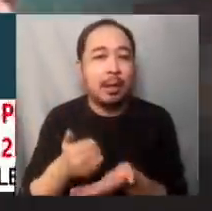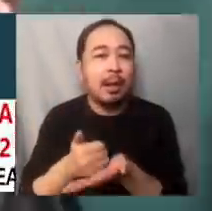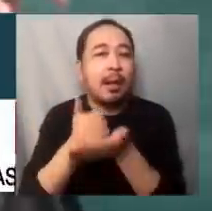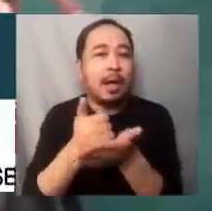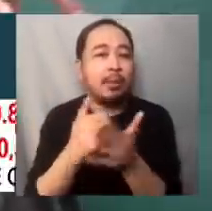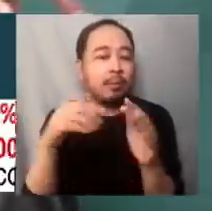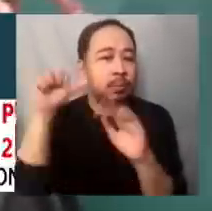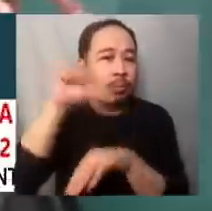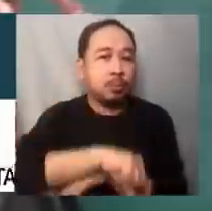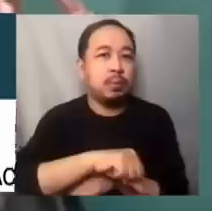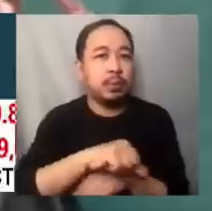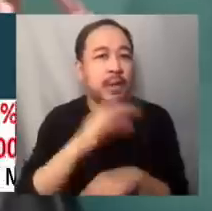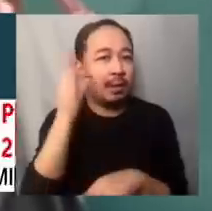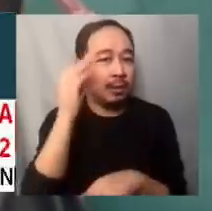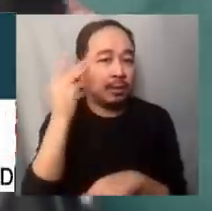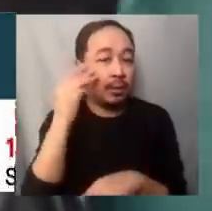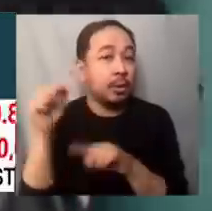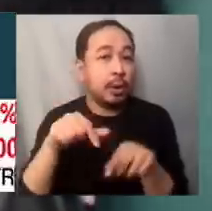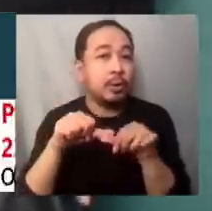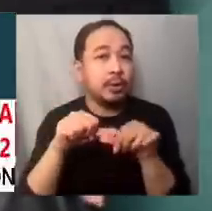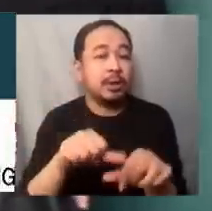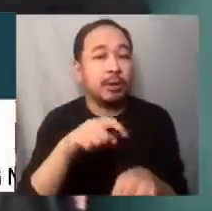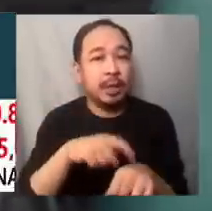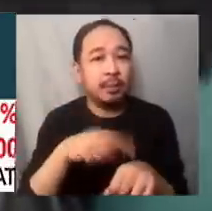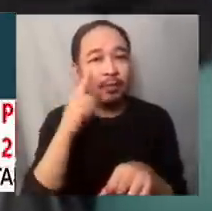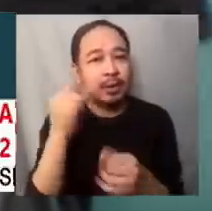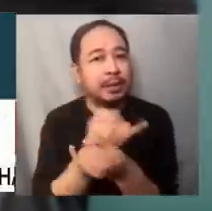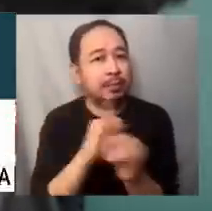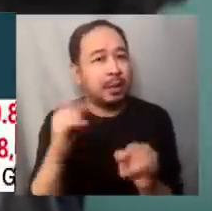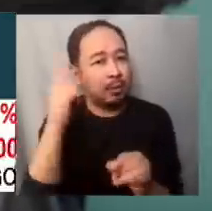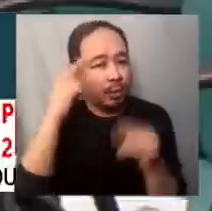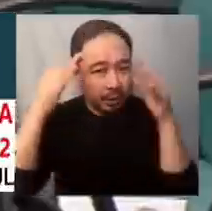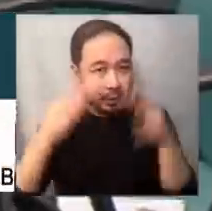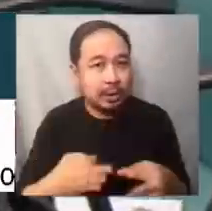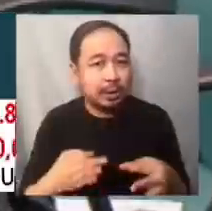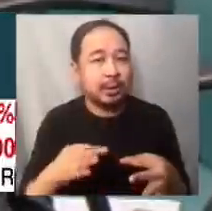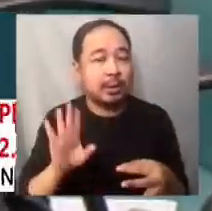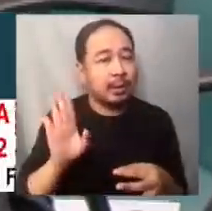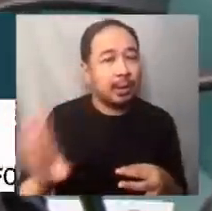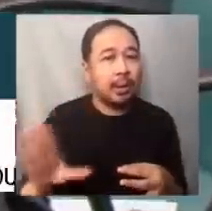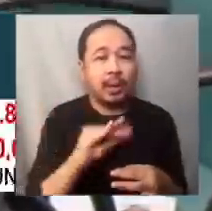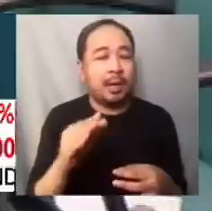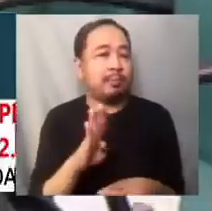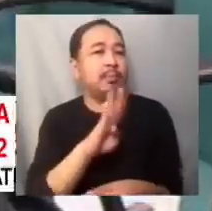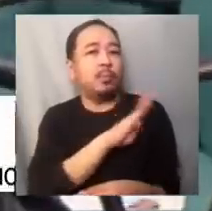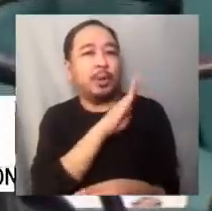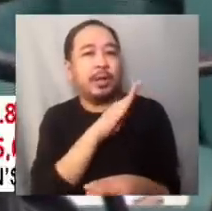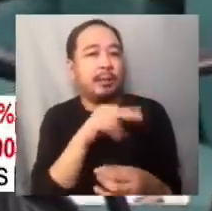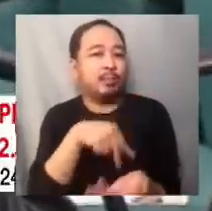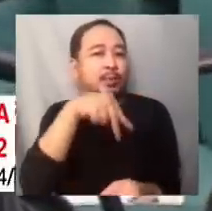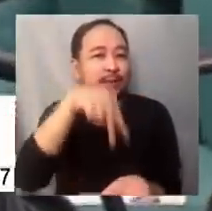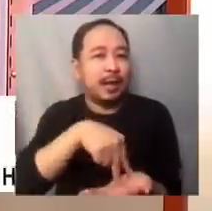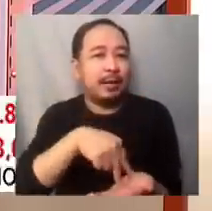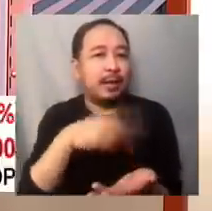the Senate's Lone Ranger during his time for his independent mindedness, and fearless stance.